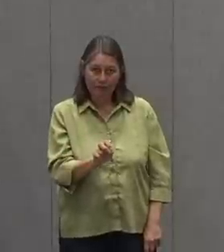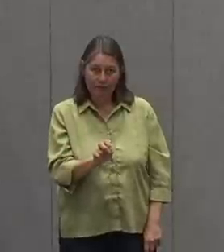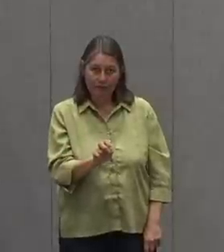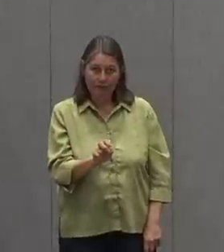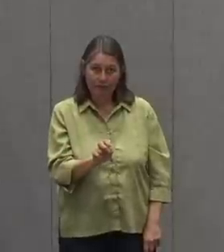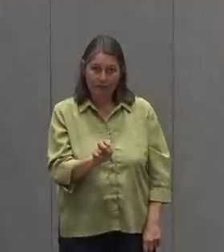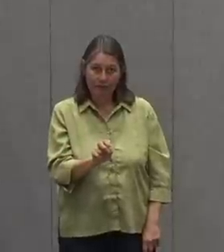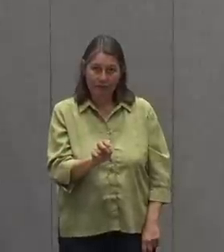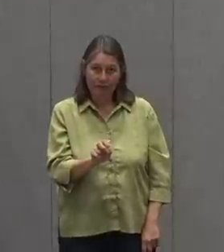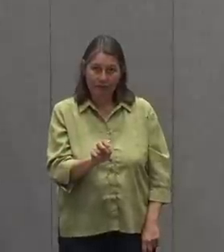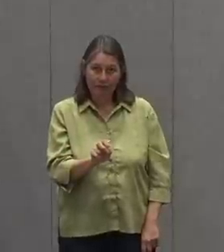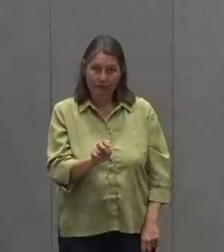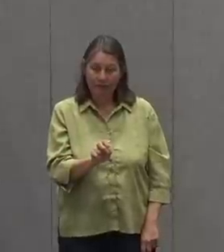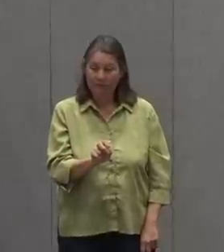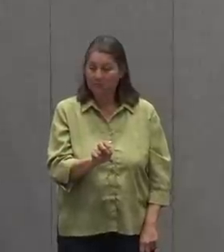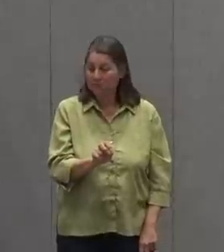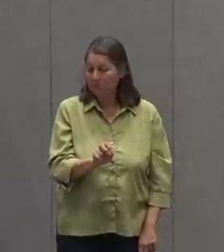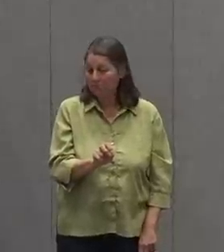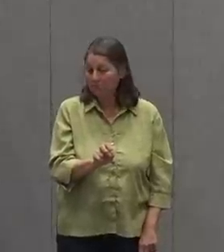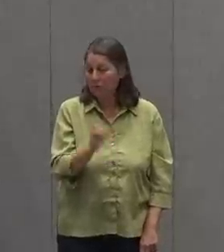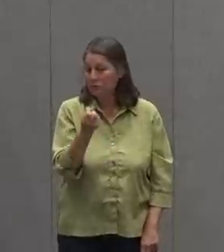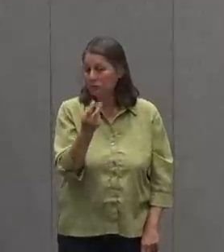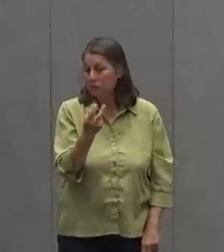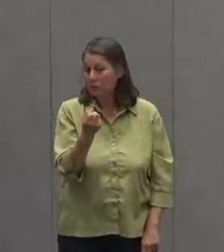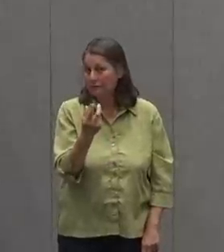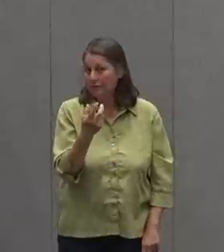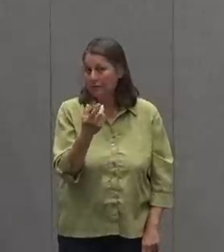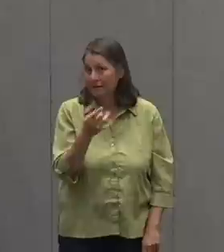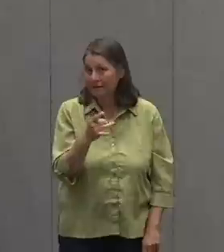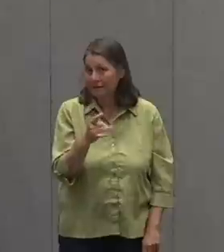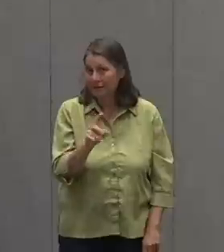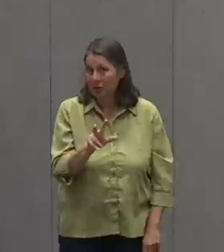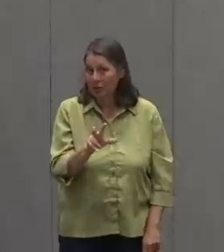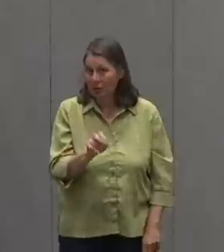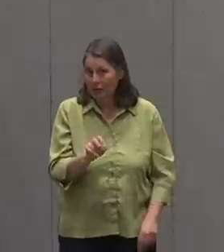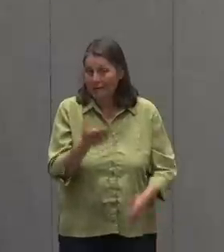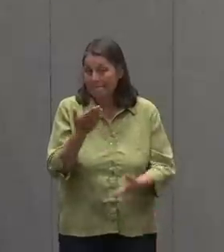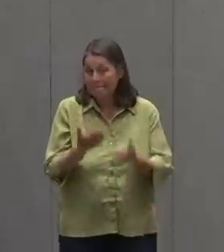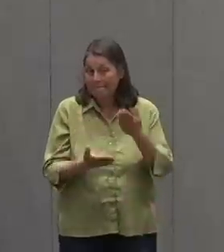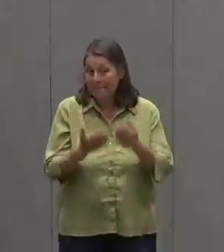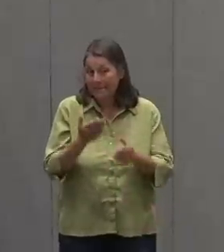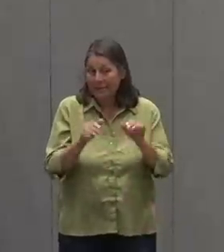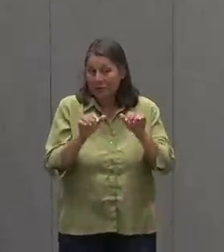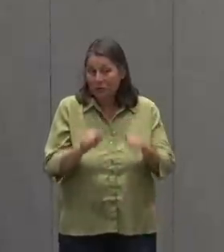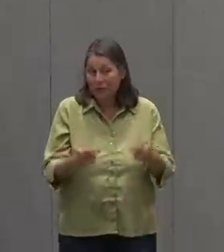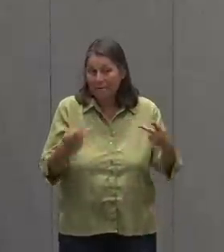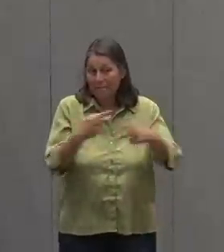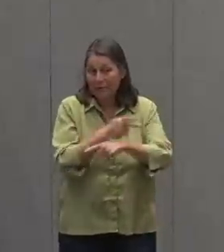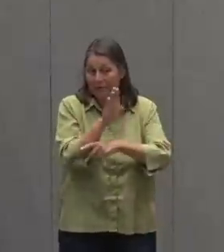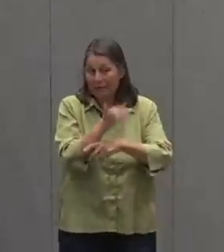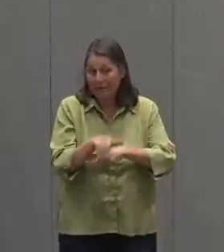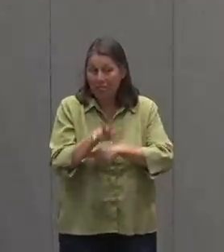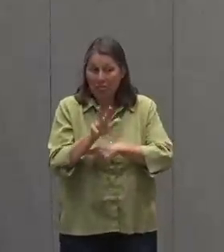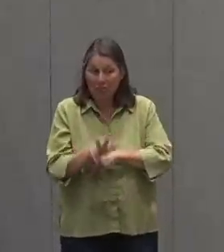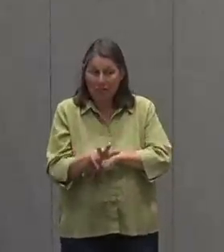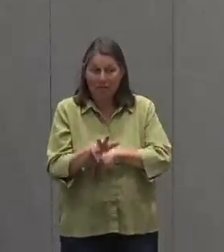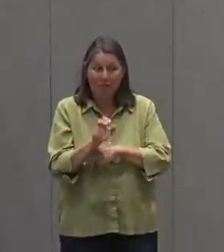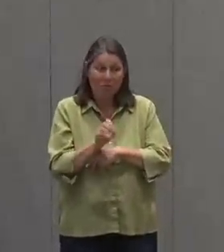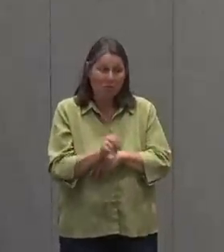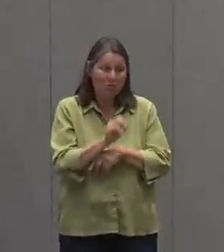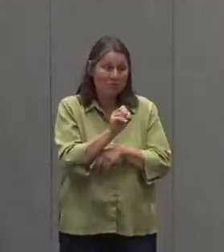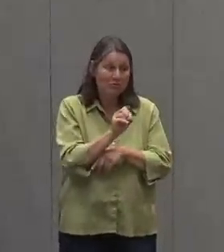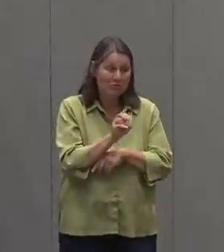Could it be that they're multiples of both 2 and 3? Oh my gosh, you